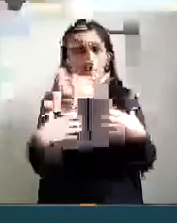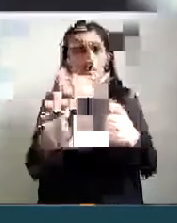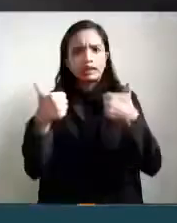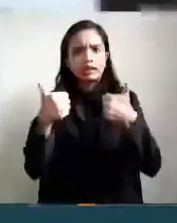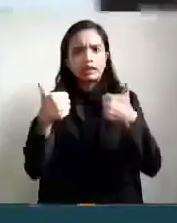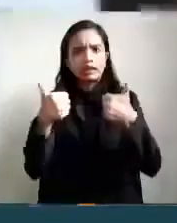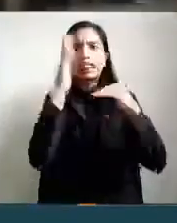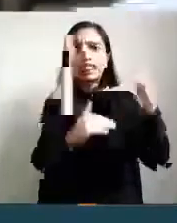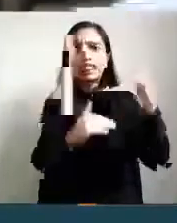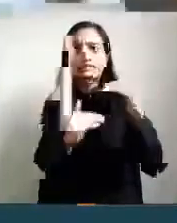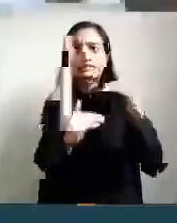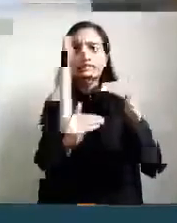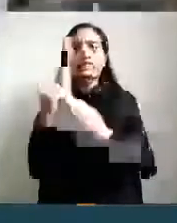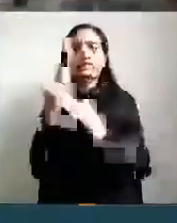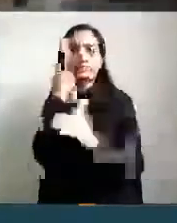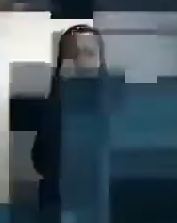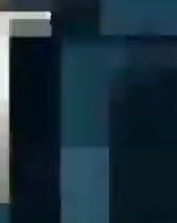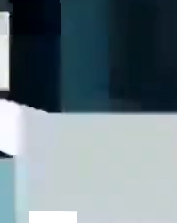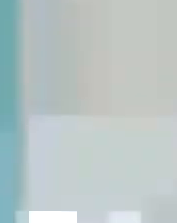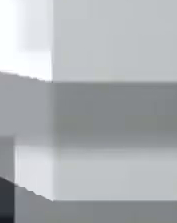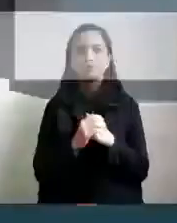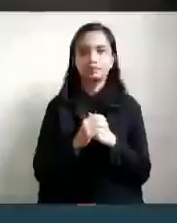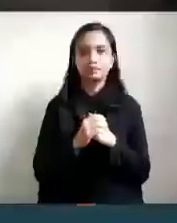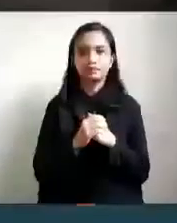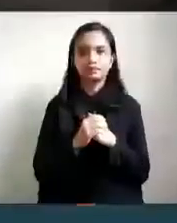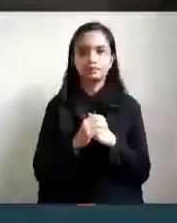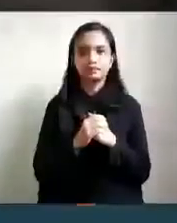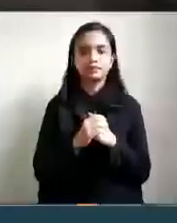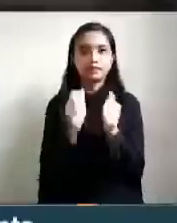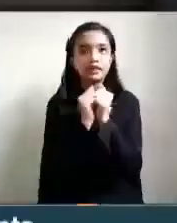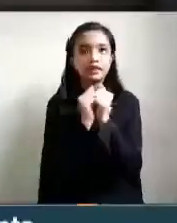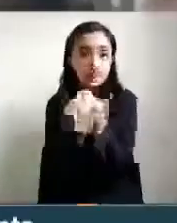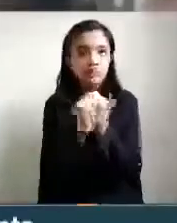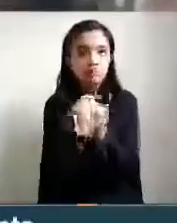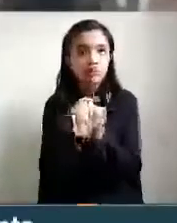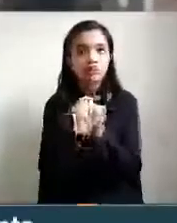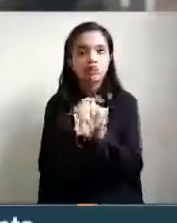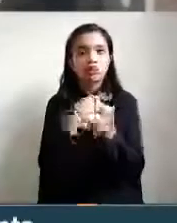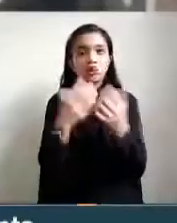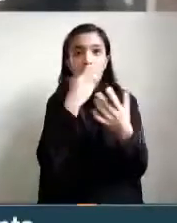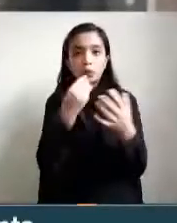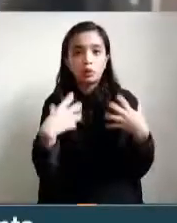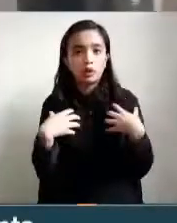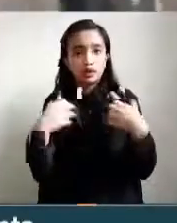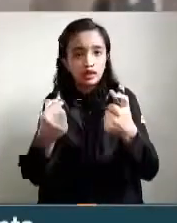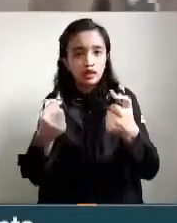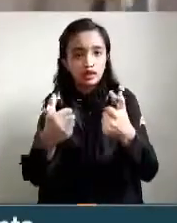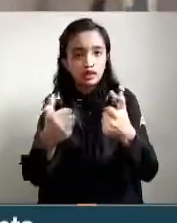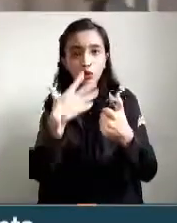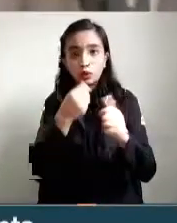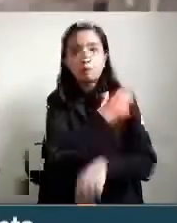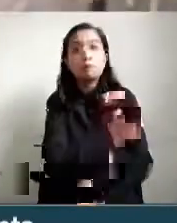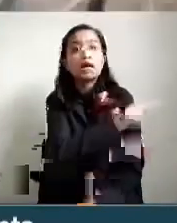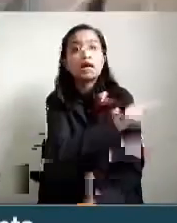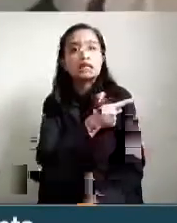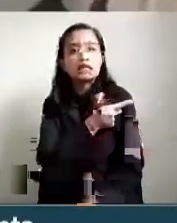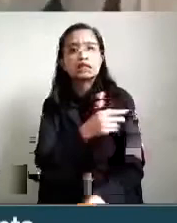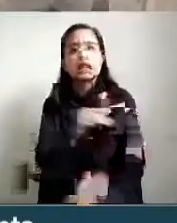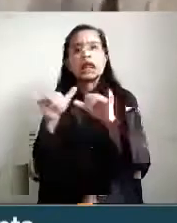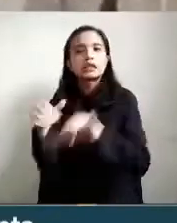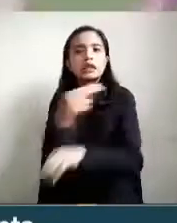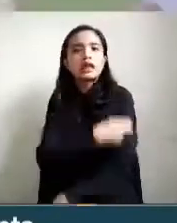of deaths. Kasama po sa mga naitalang nakarecover ay ang mga pasyenteng nakakonfine at